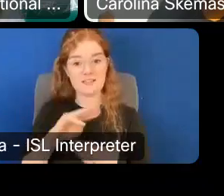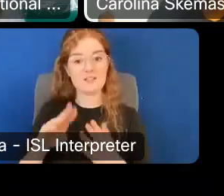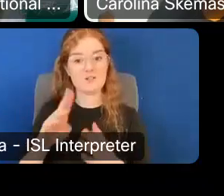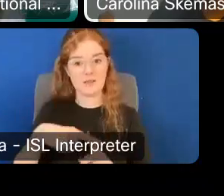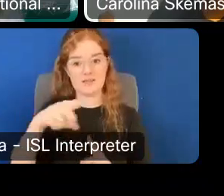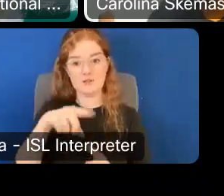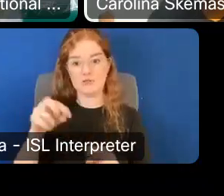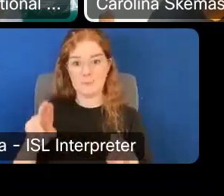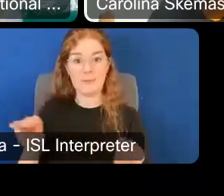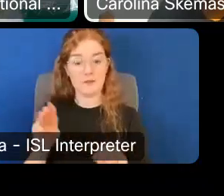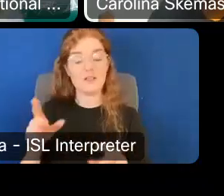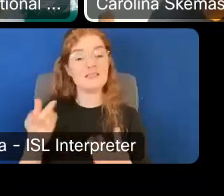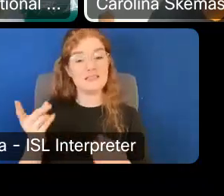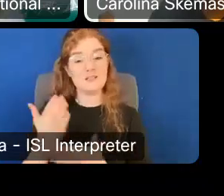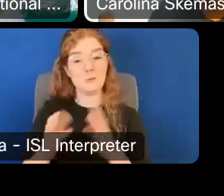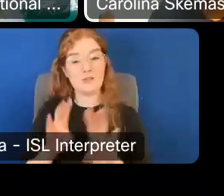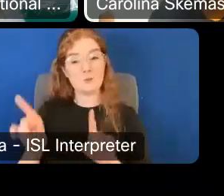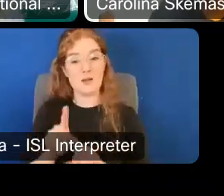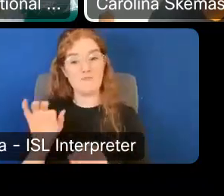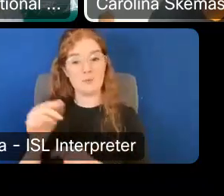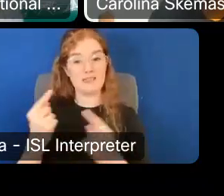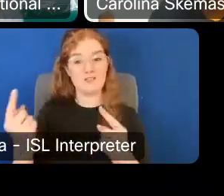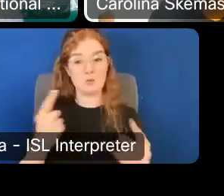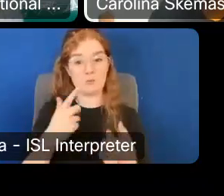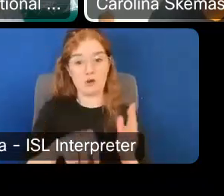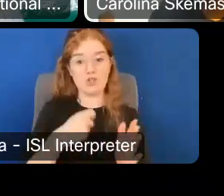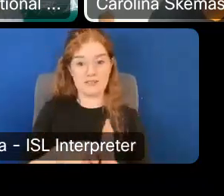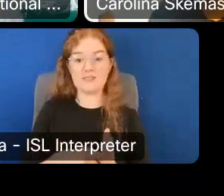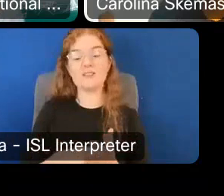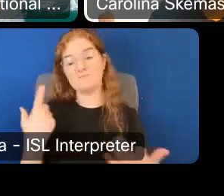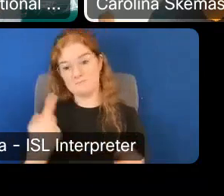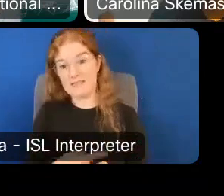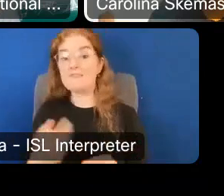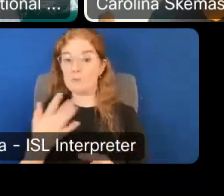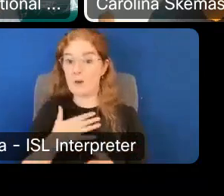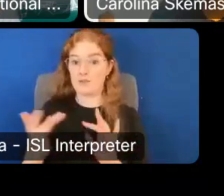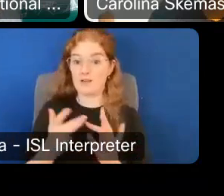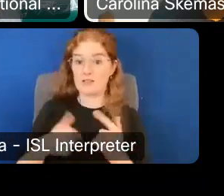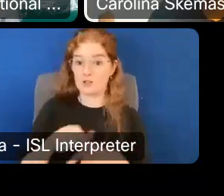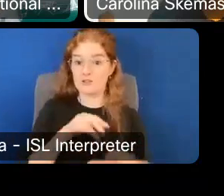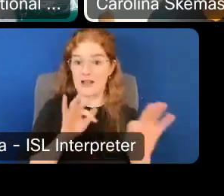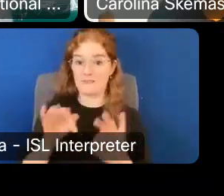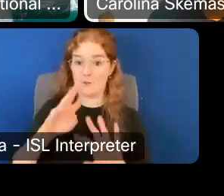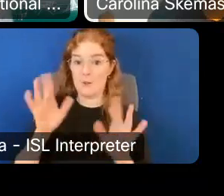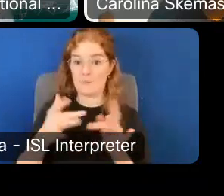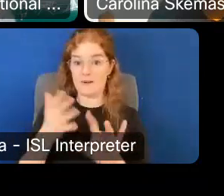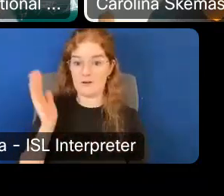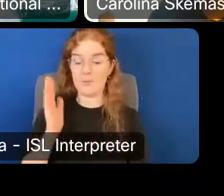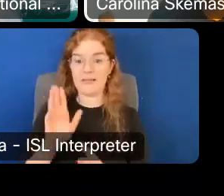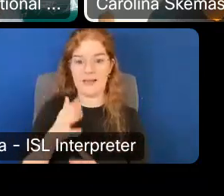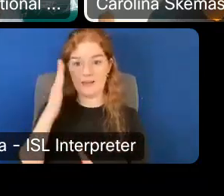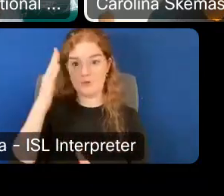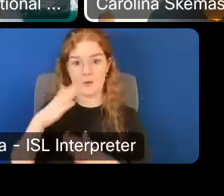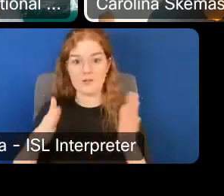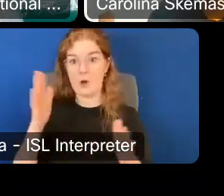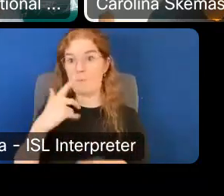right person. We had a few queries as well from individual projects. So again, if you want to get in touch with us after the webinar, we'll be able to signpost you, but we're